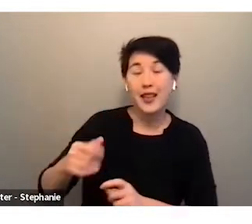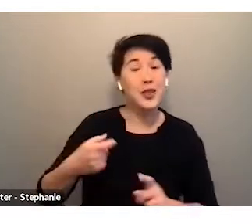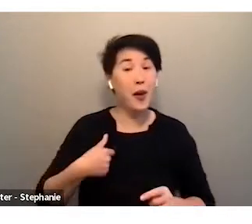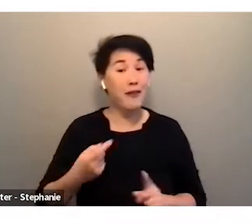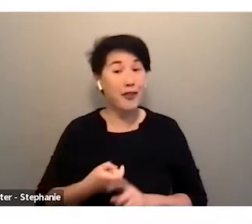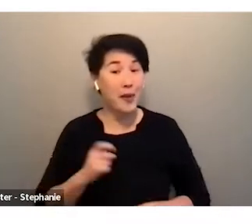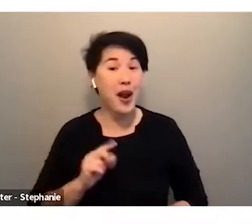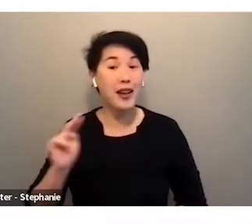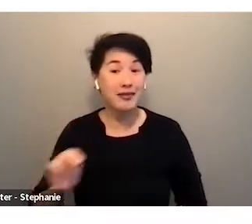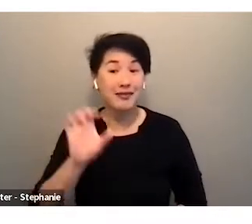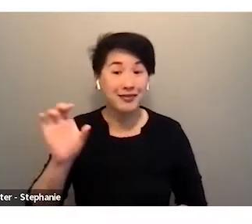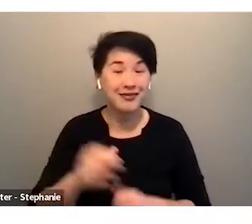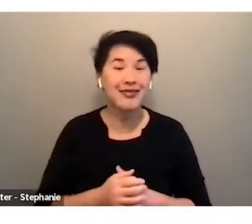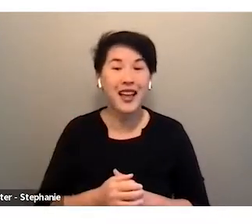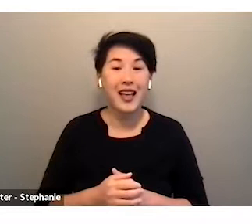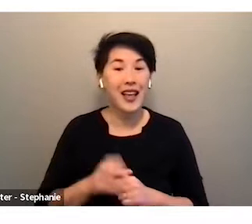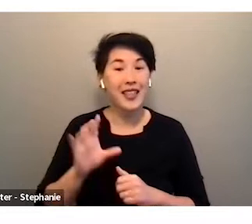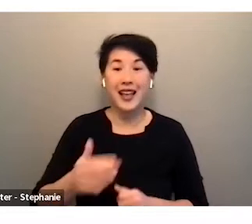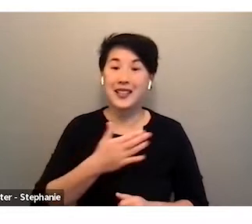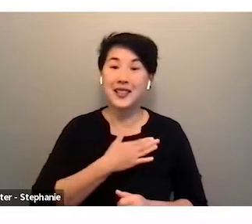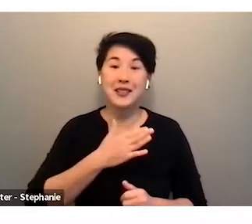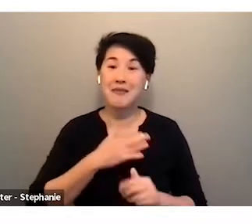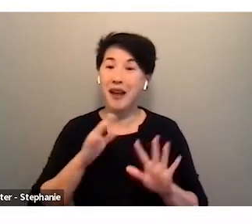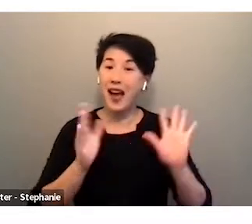Carolina, without further ado, this is my collection.